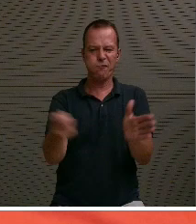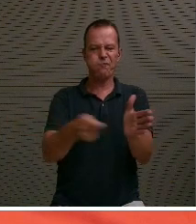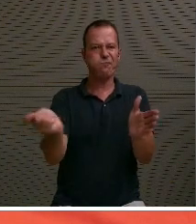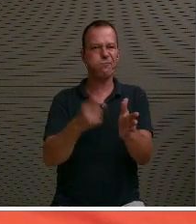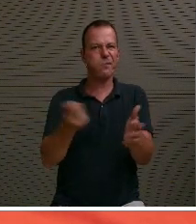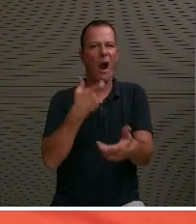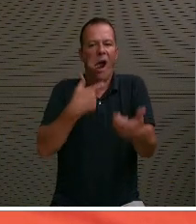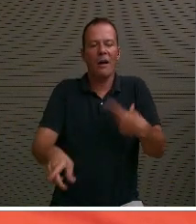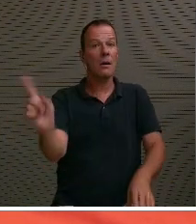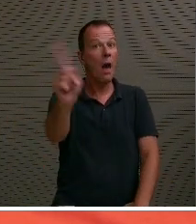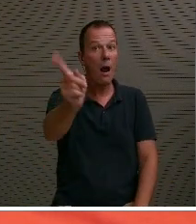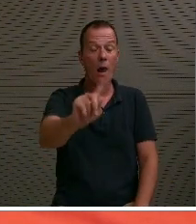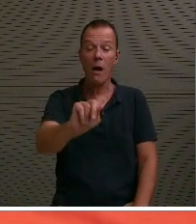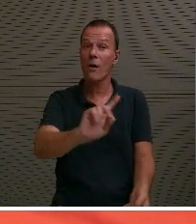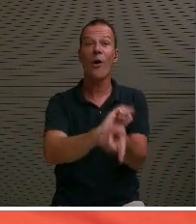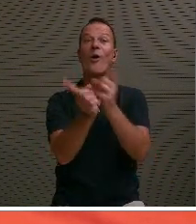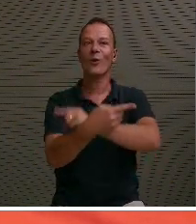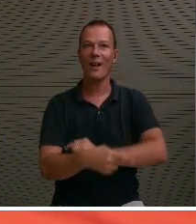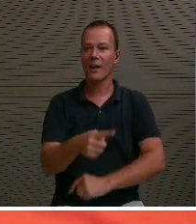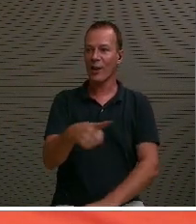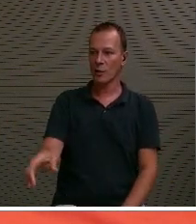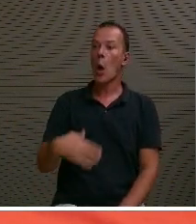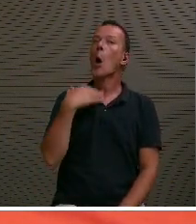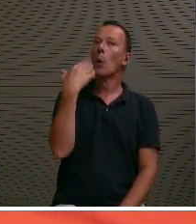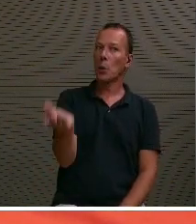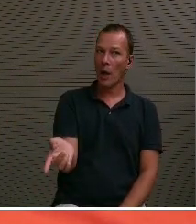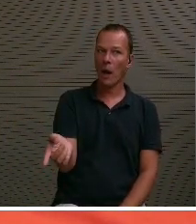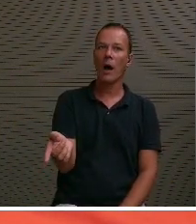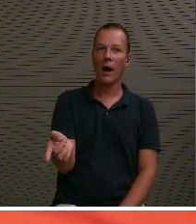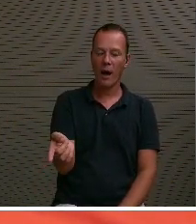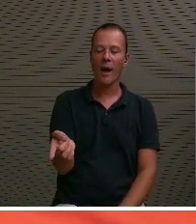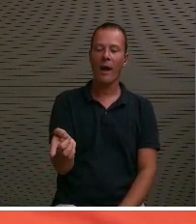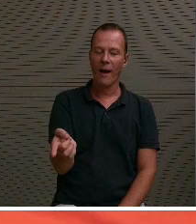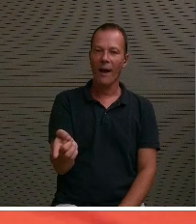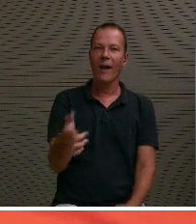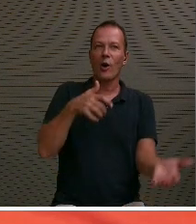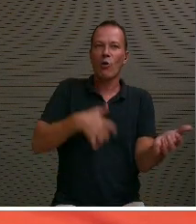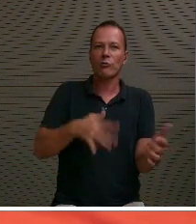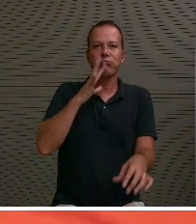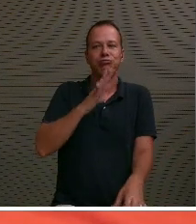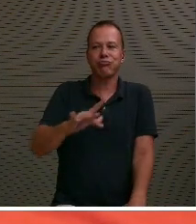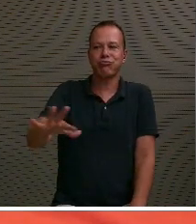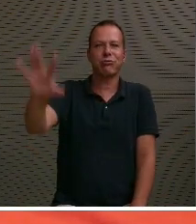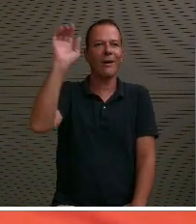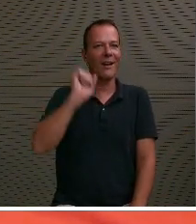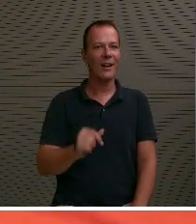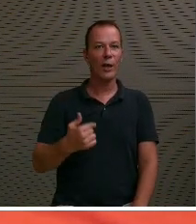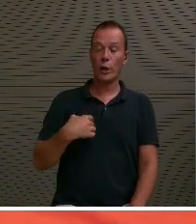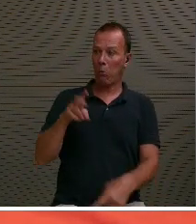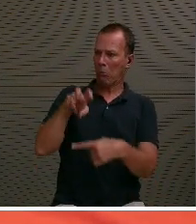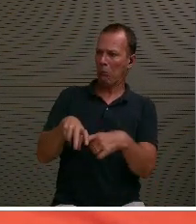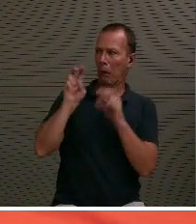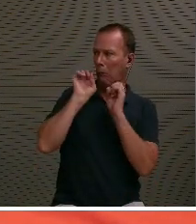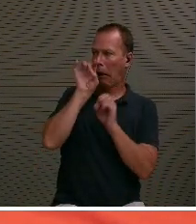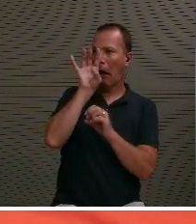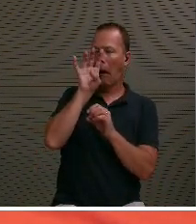just for a laugh. Oh, no, no, no. They are good. Like, they played a concert, basically, and I got a chance to stand by the side of the